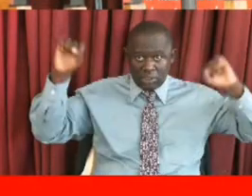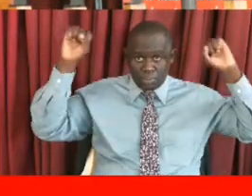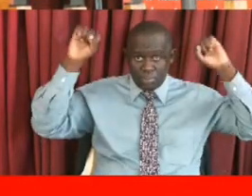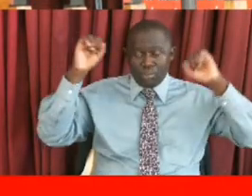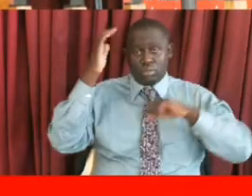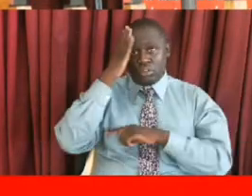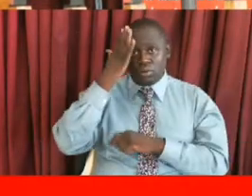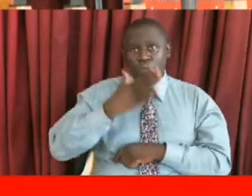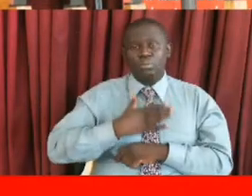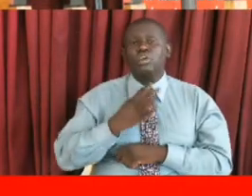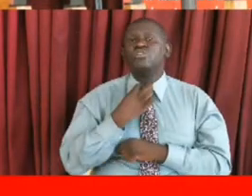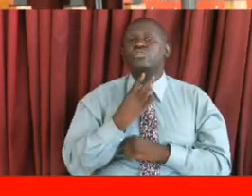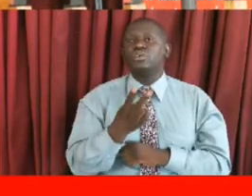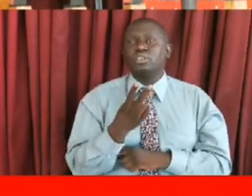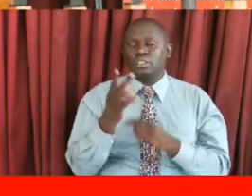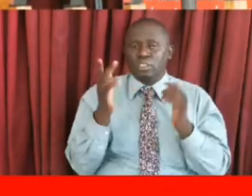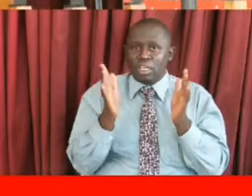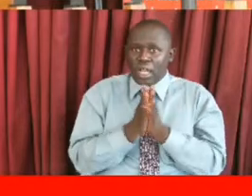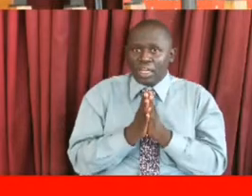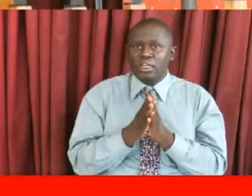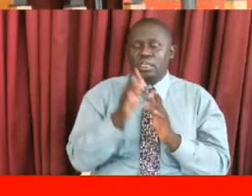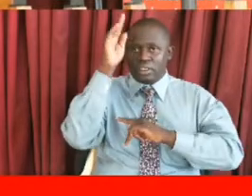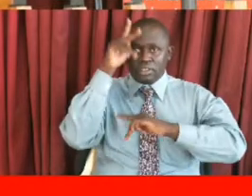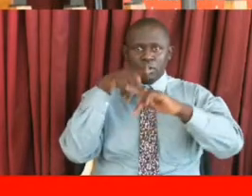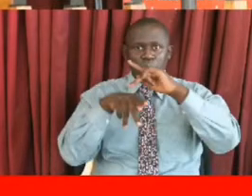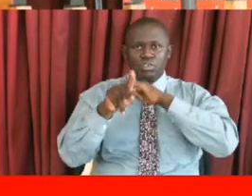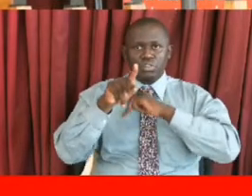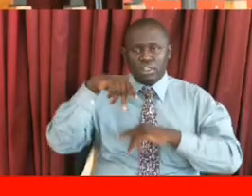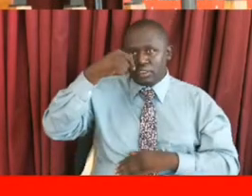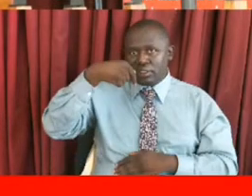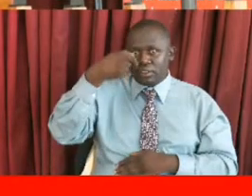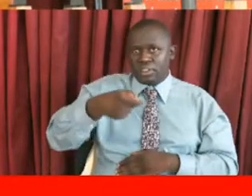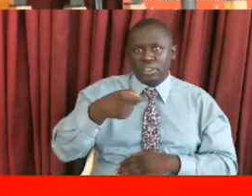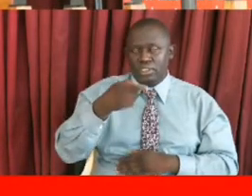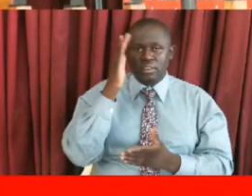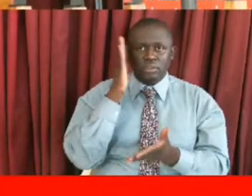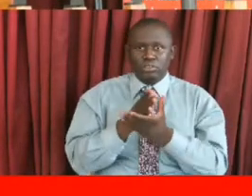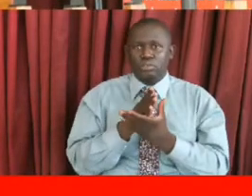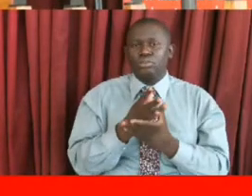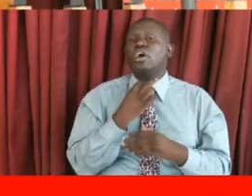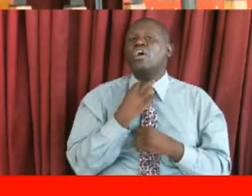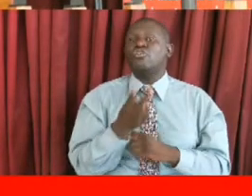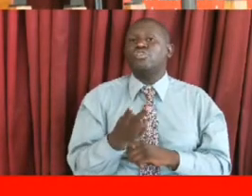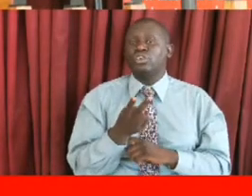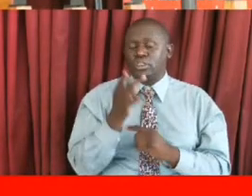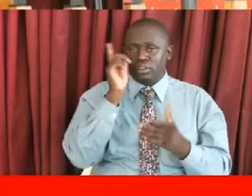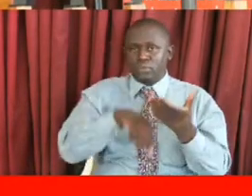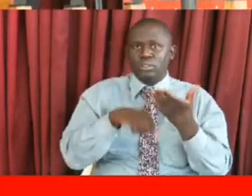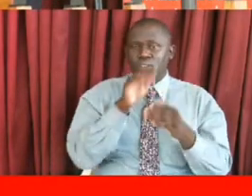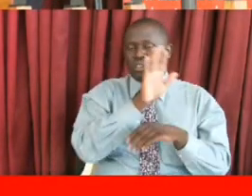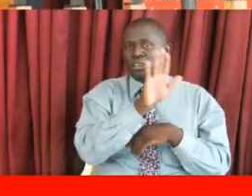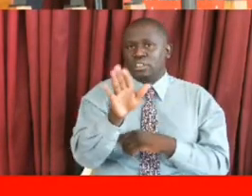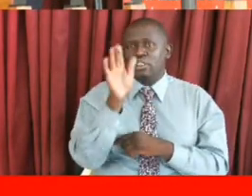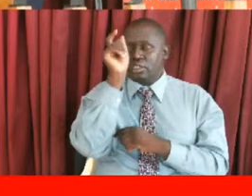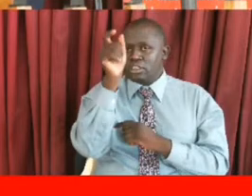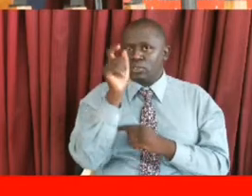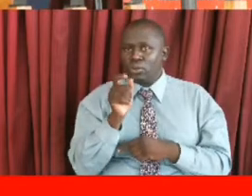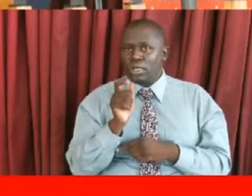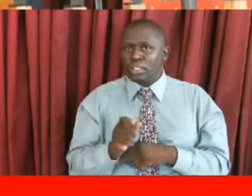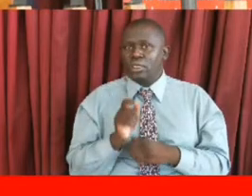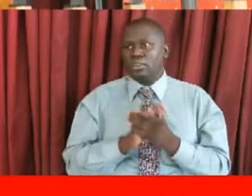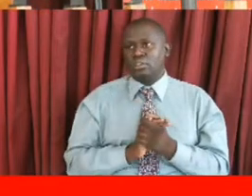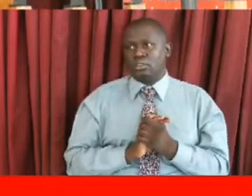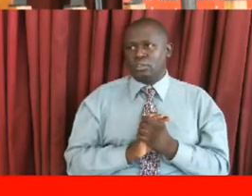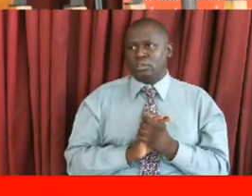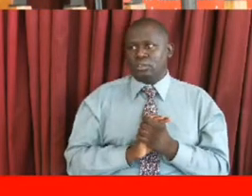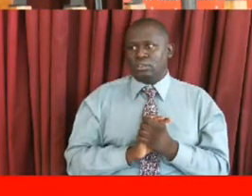voice and then the prophet say a voice of course is his word when